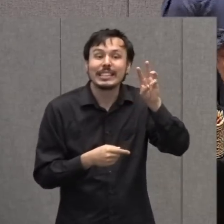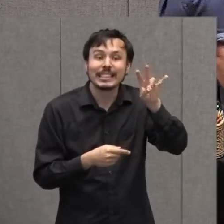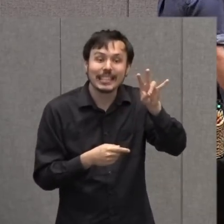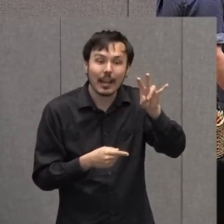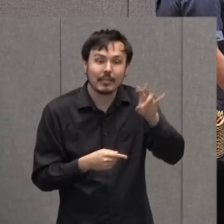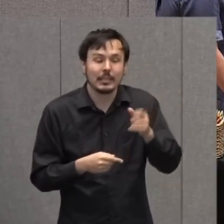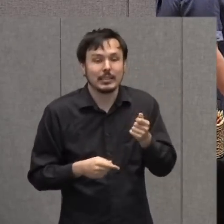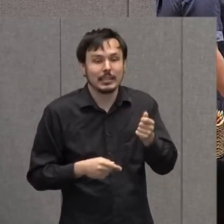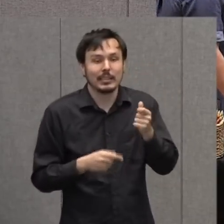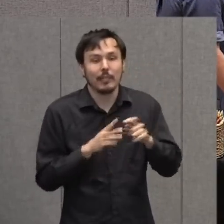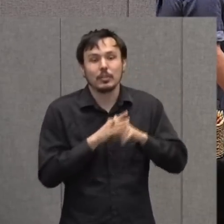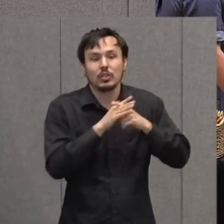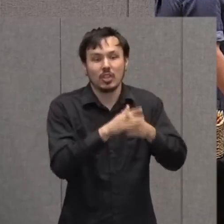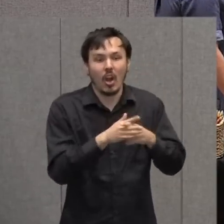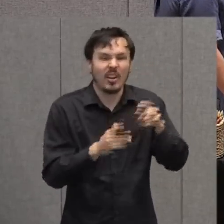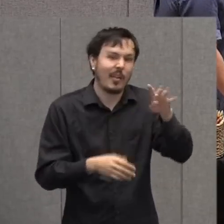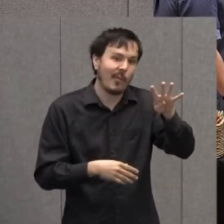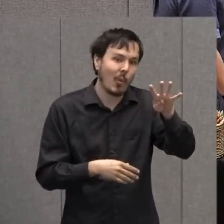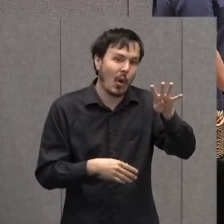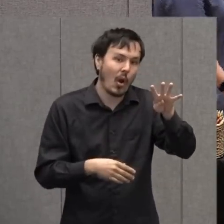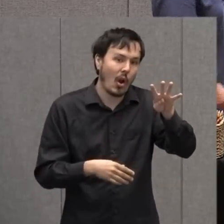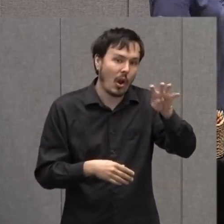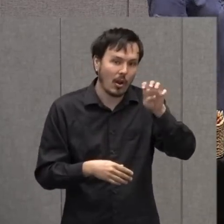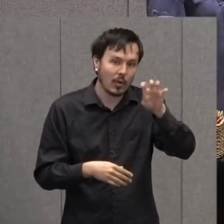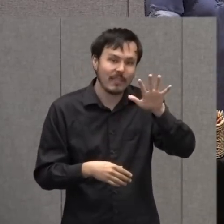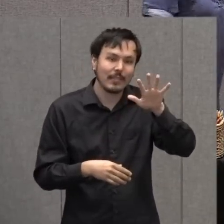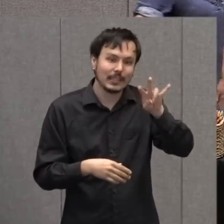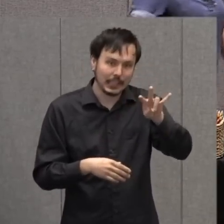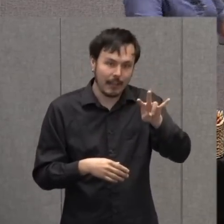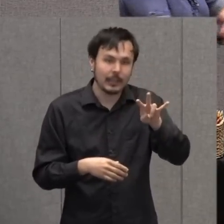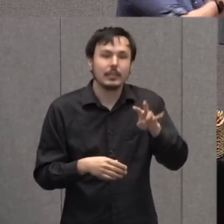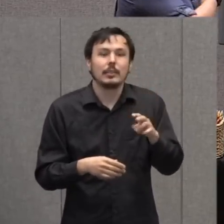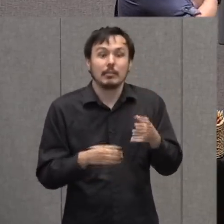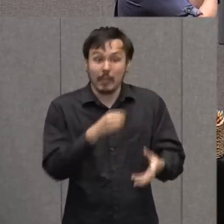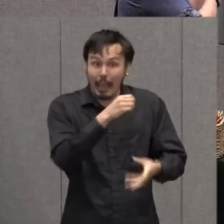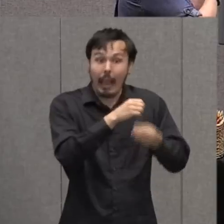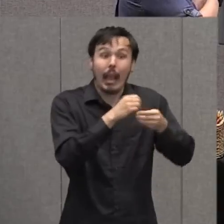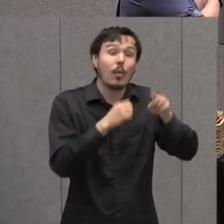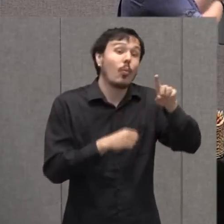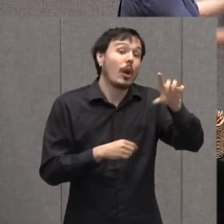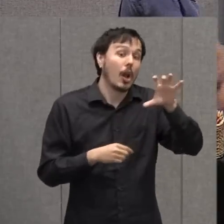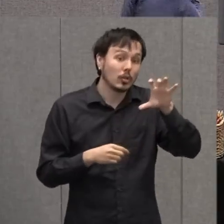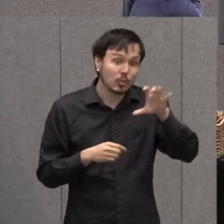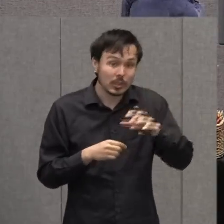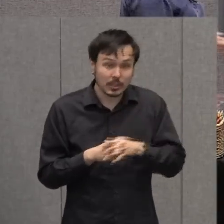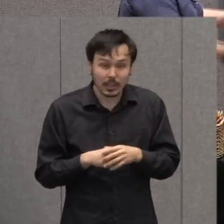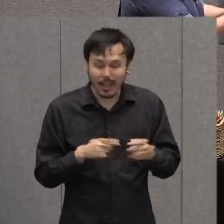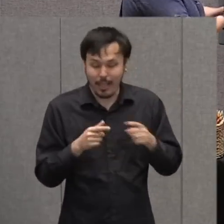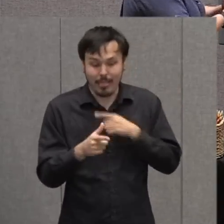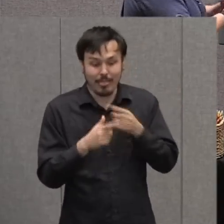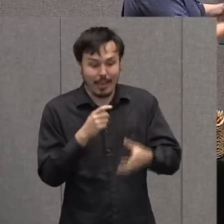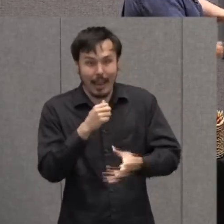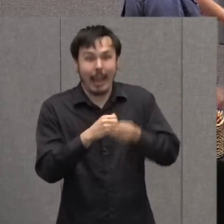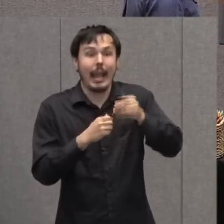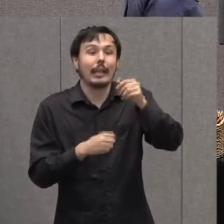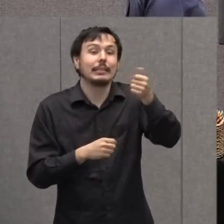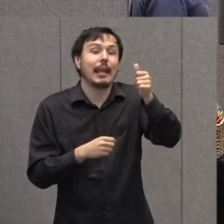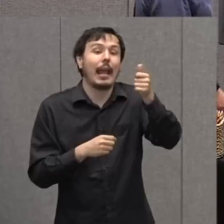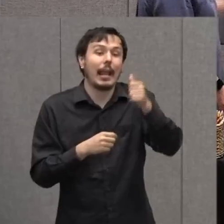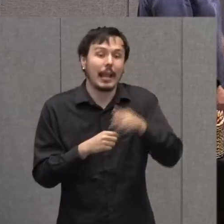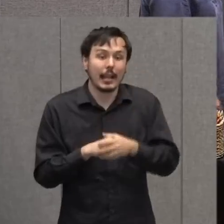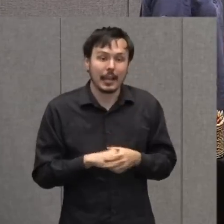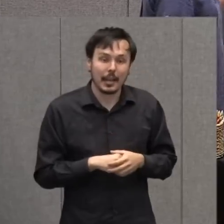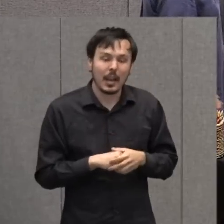567. It was started out as 457, and we did 100 more and 10 more, and we wrote it